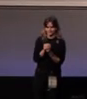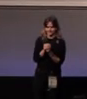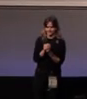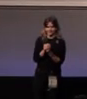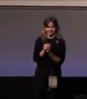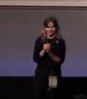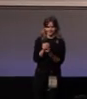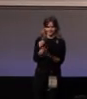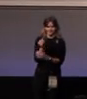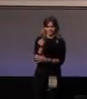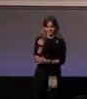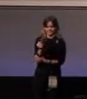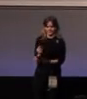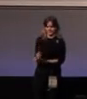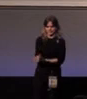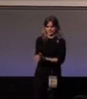can't hear you